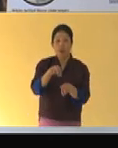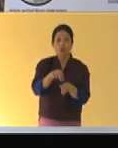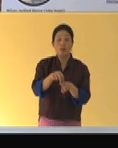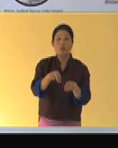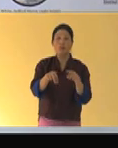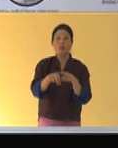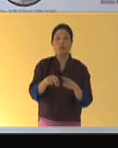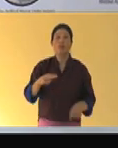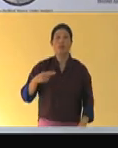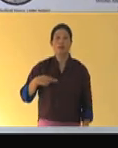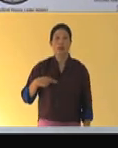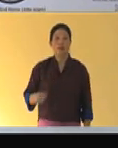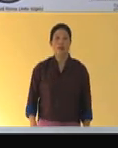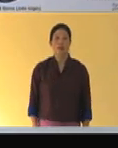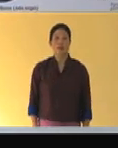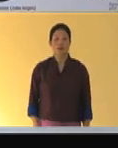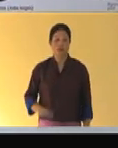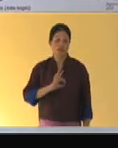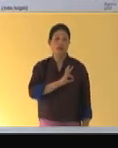mostly used